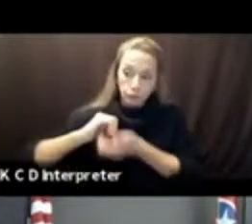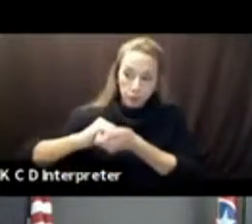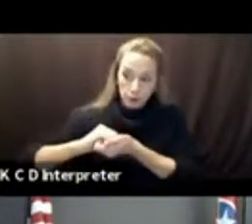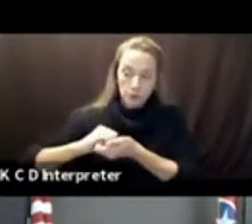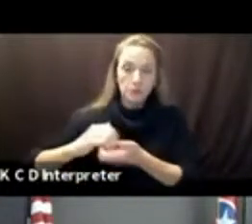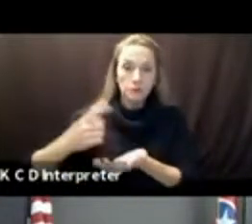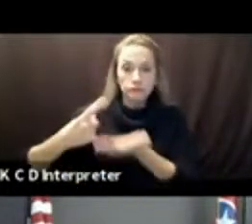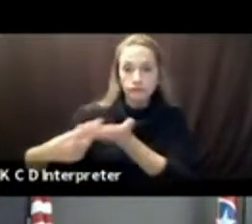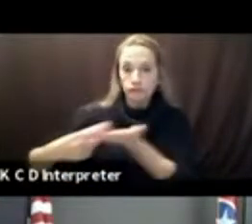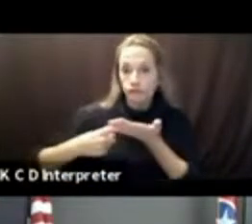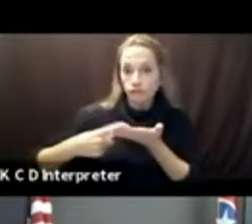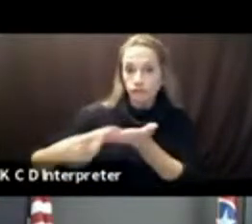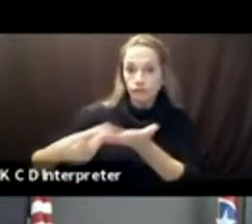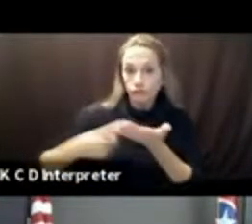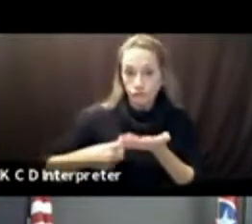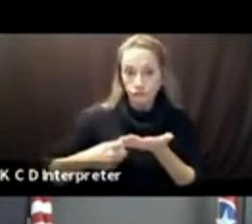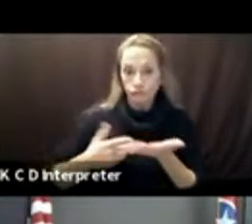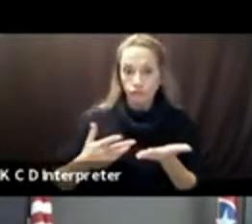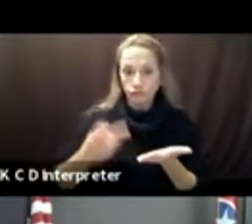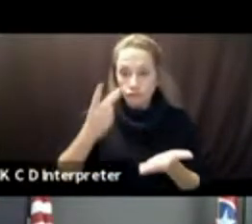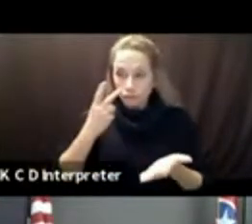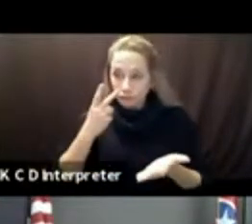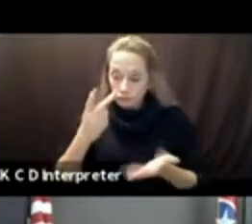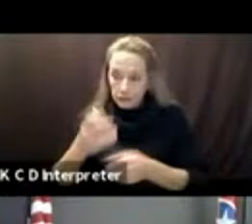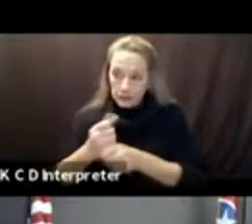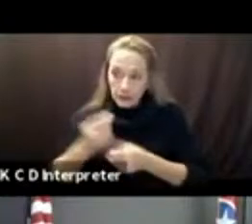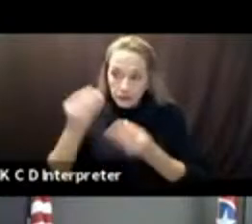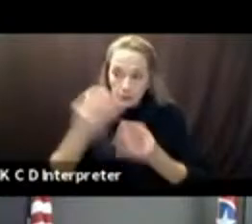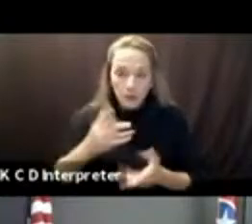and us. And right, but I mean, getting the information on,